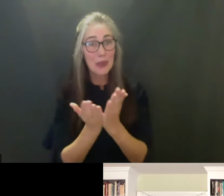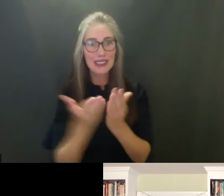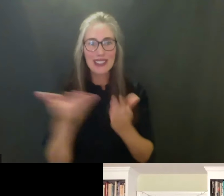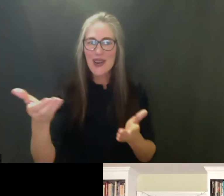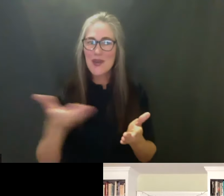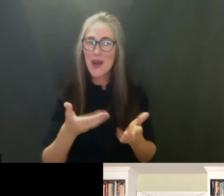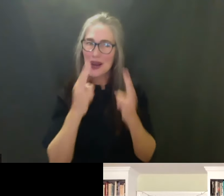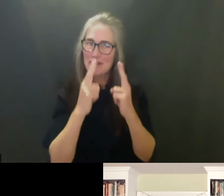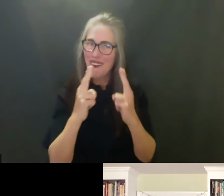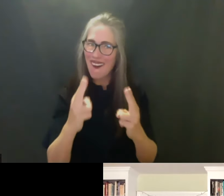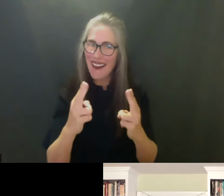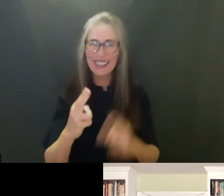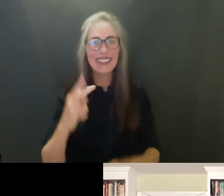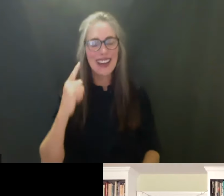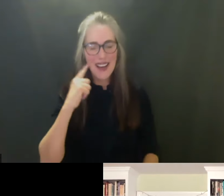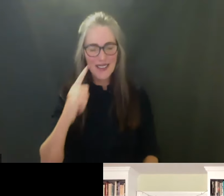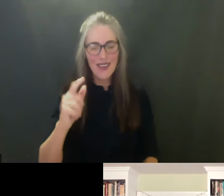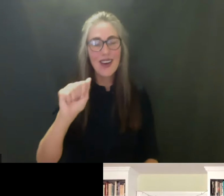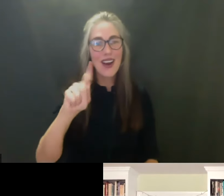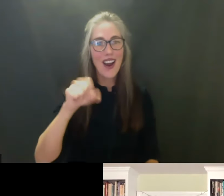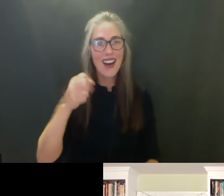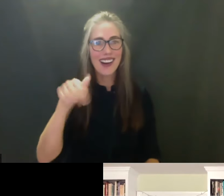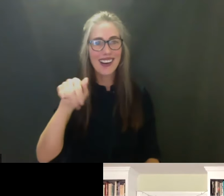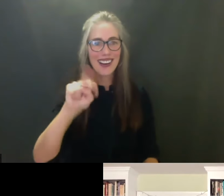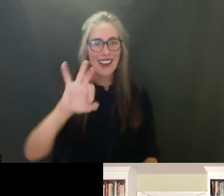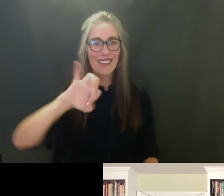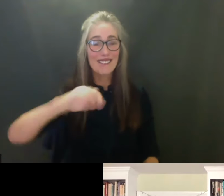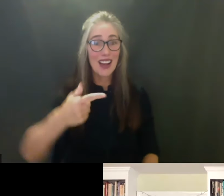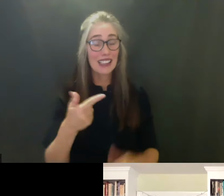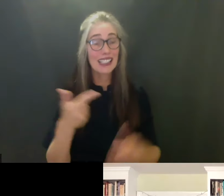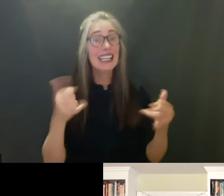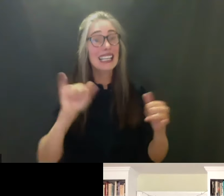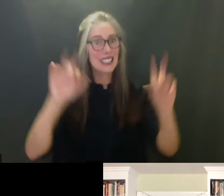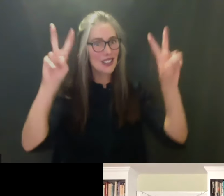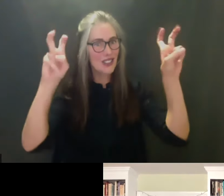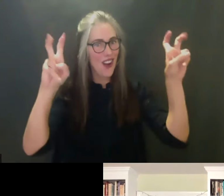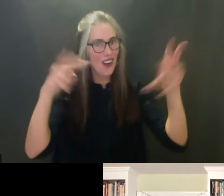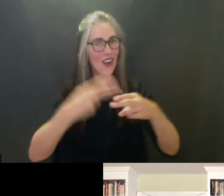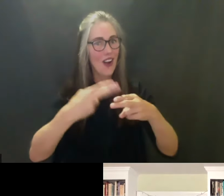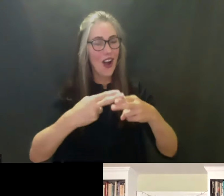his lecture from the Embers of Crisis, Creating Equitable and Deliberative Democracy.